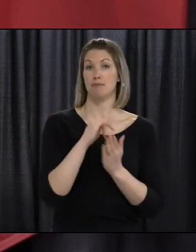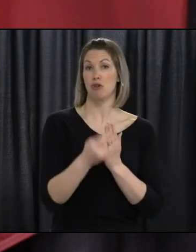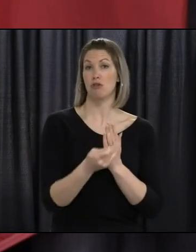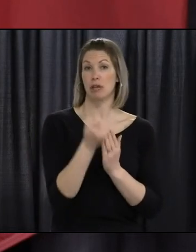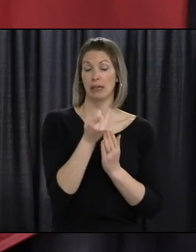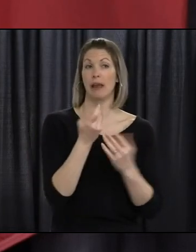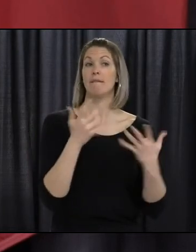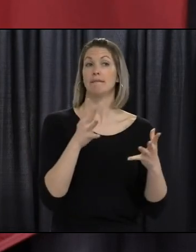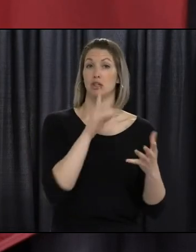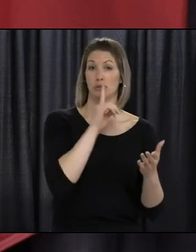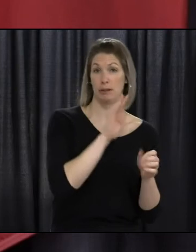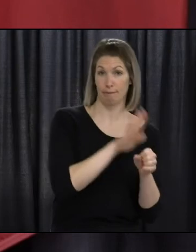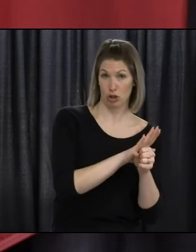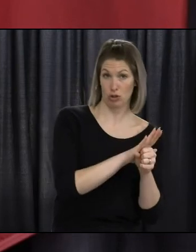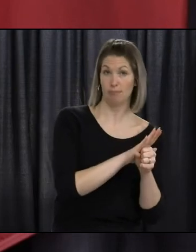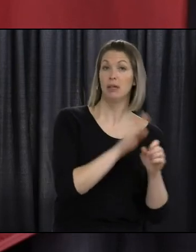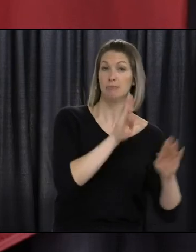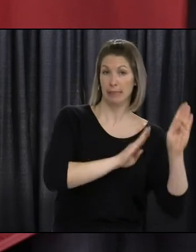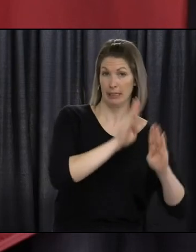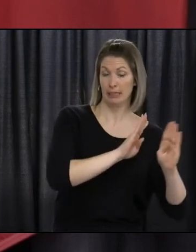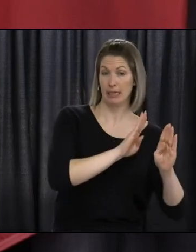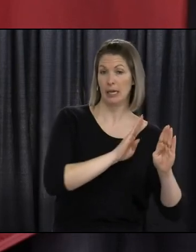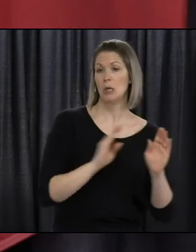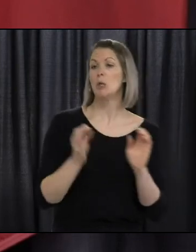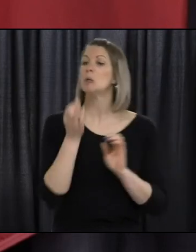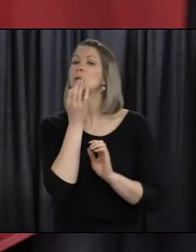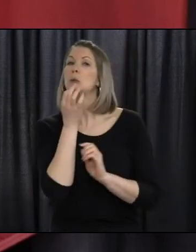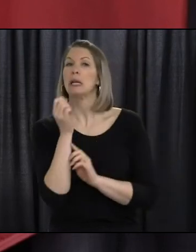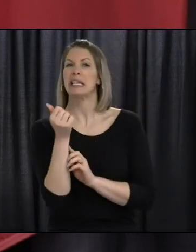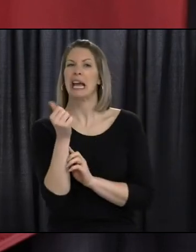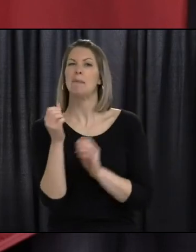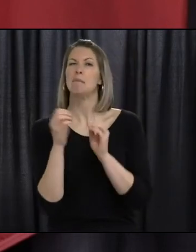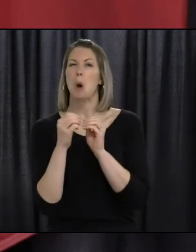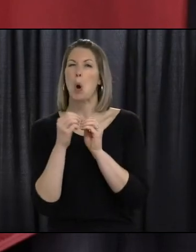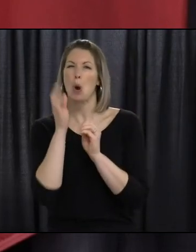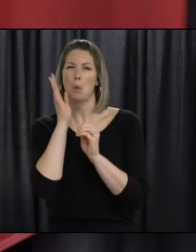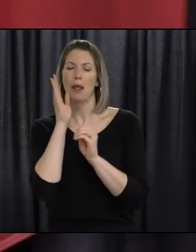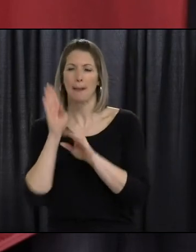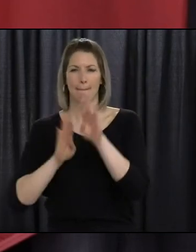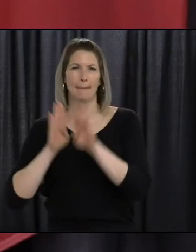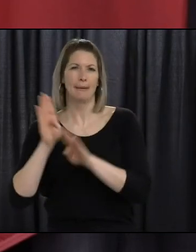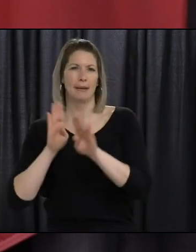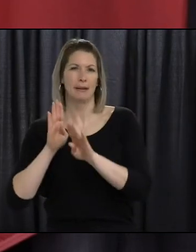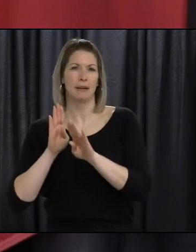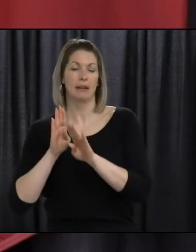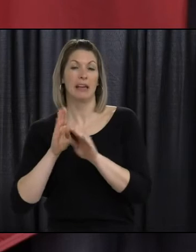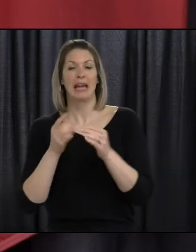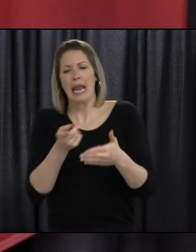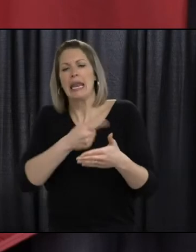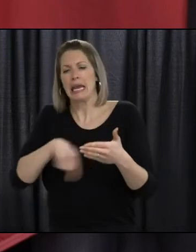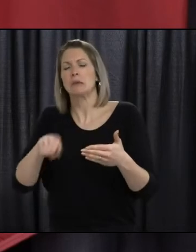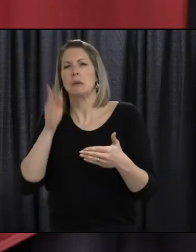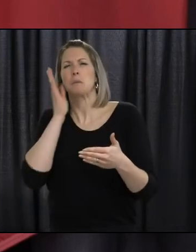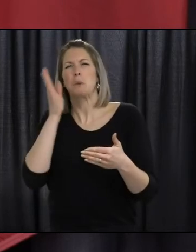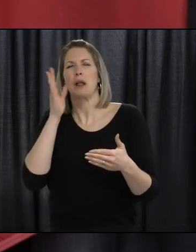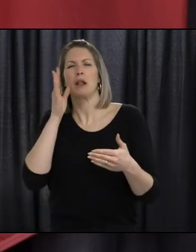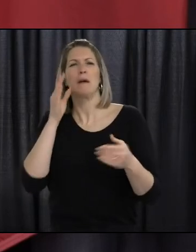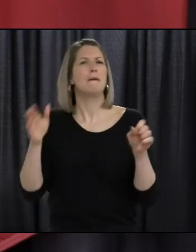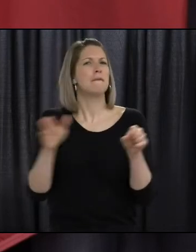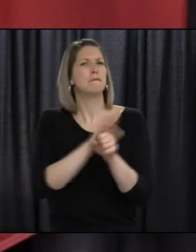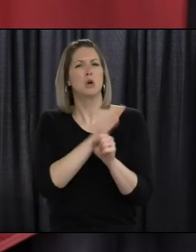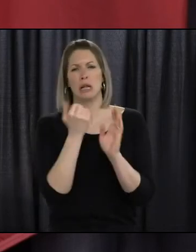tenders that will be issued in the coming days. And there will be a news release going out shortly, and it will provide the complete list